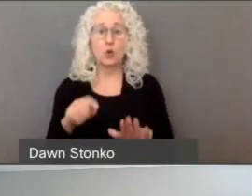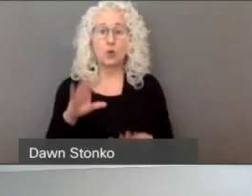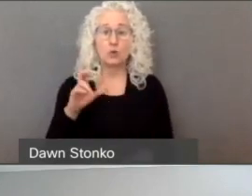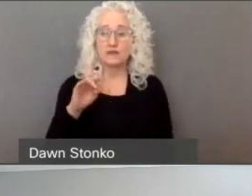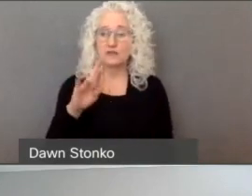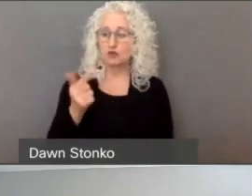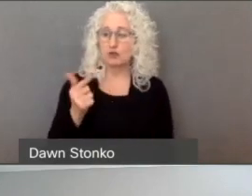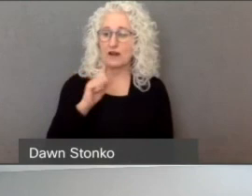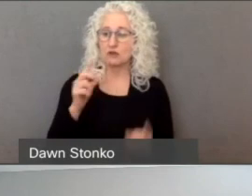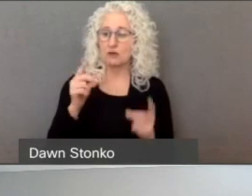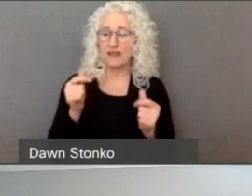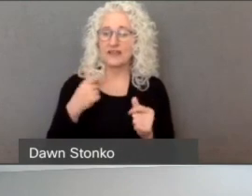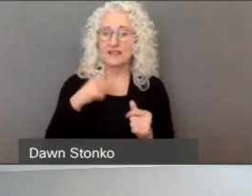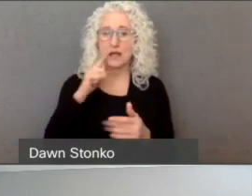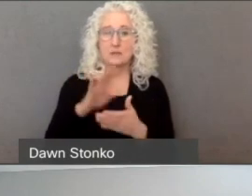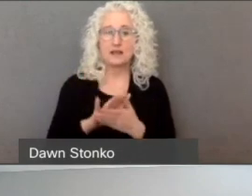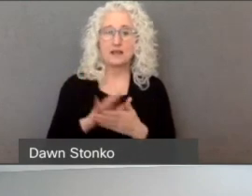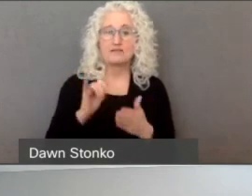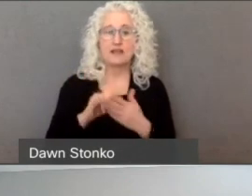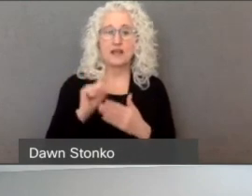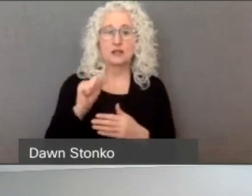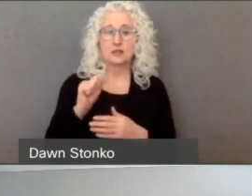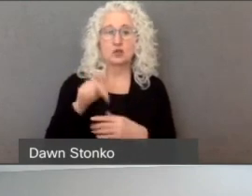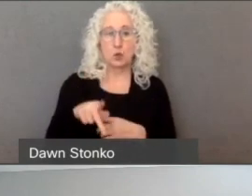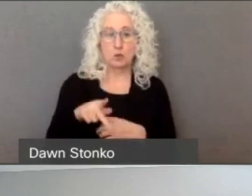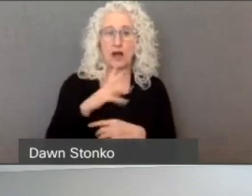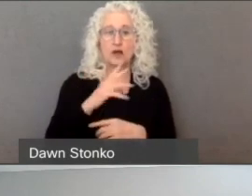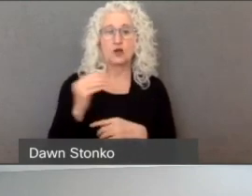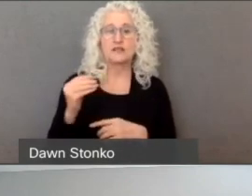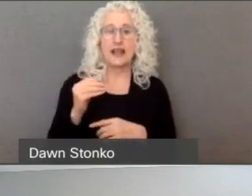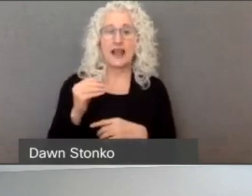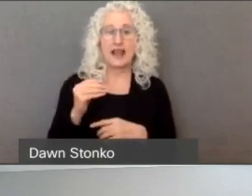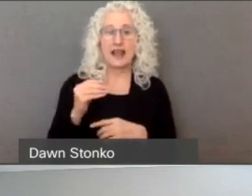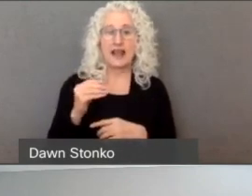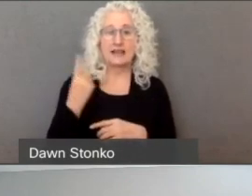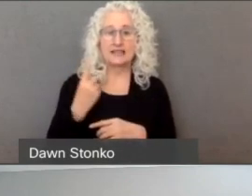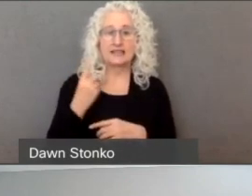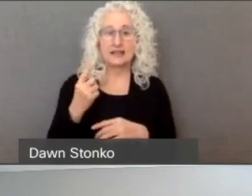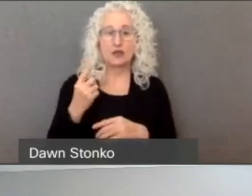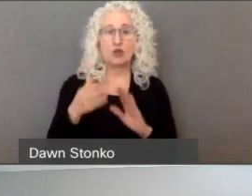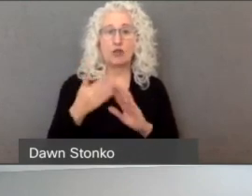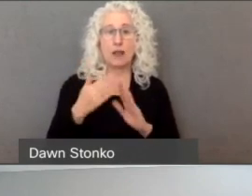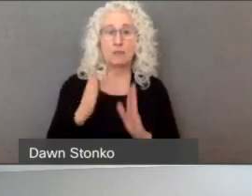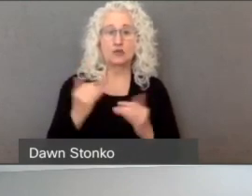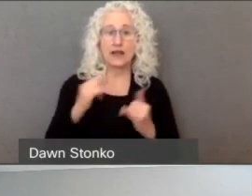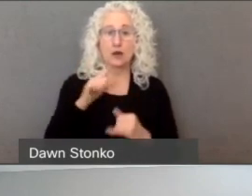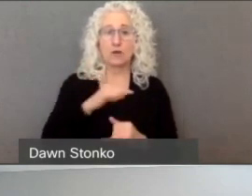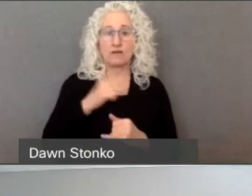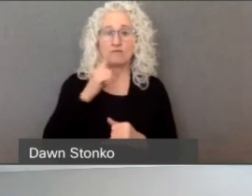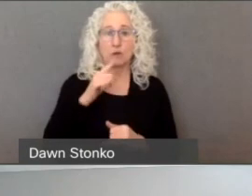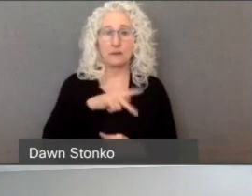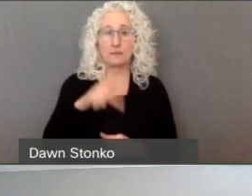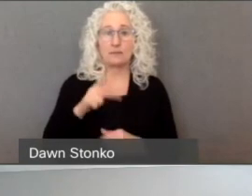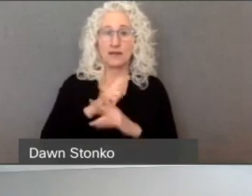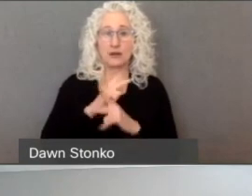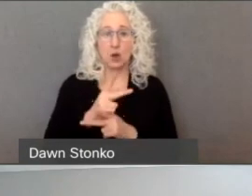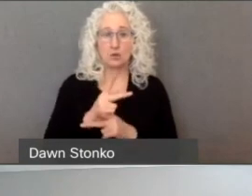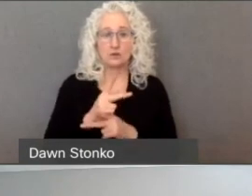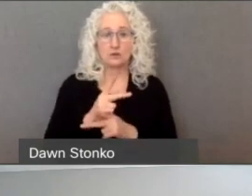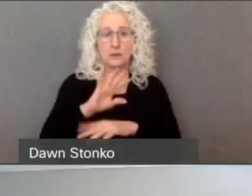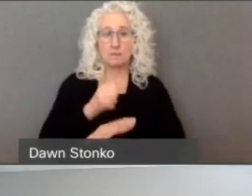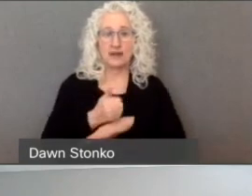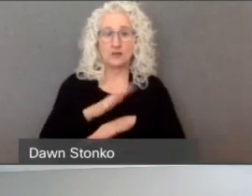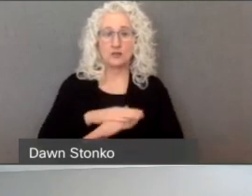that the sole proprietors and the single operators are now qualified for PPP loans based on